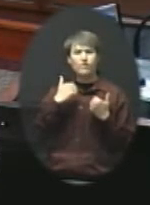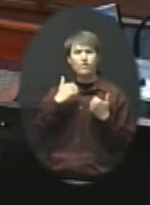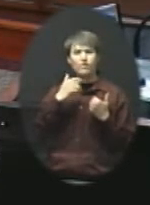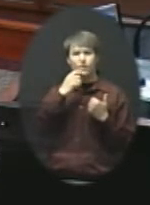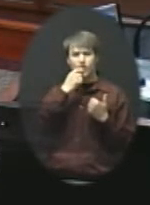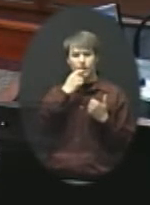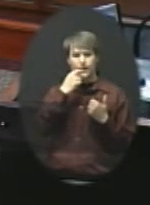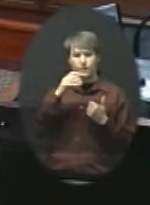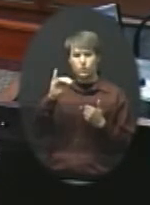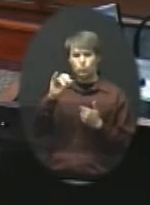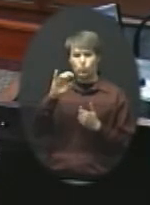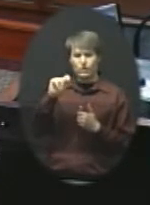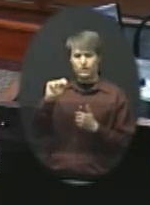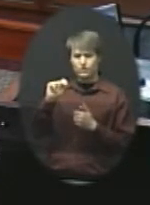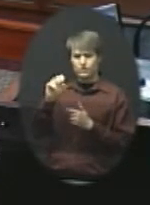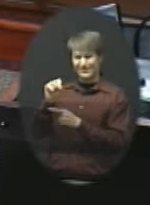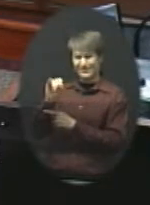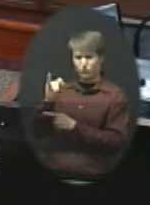talk about some of that.